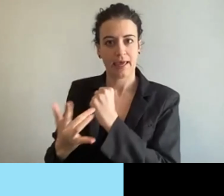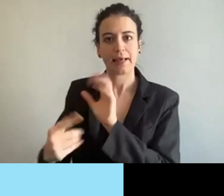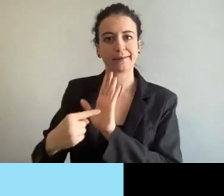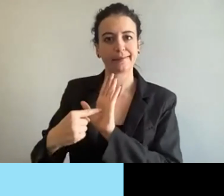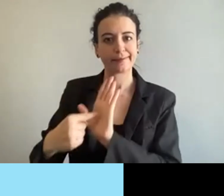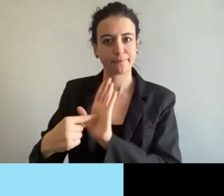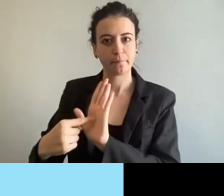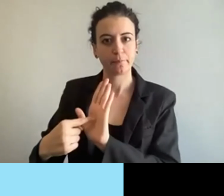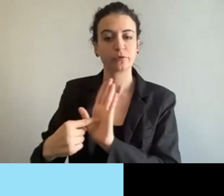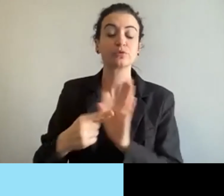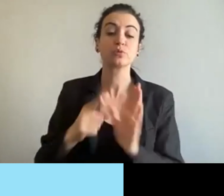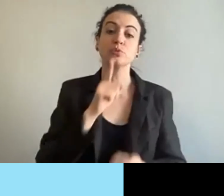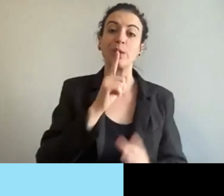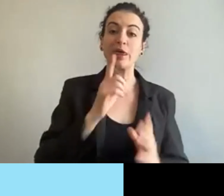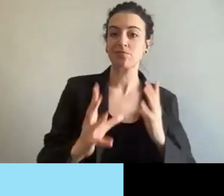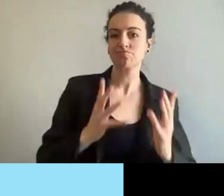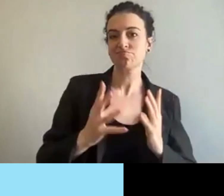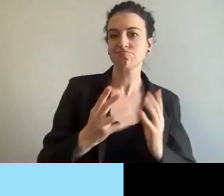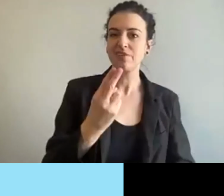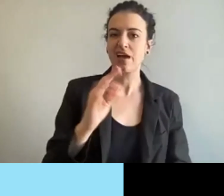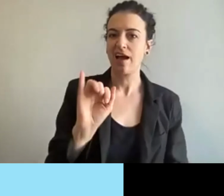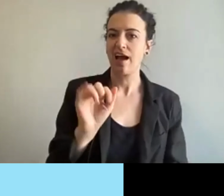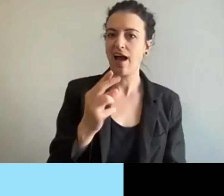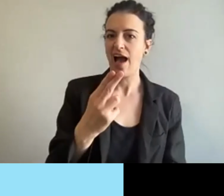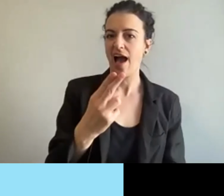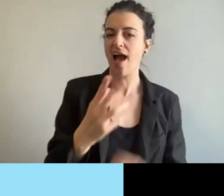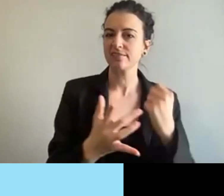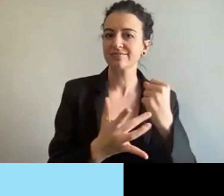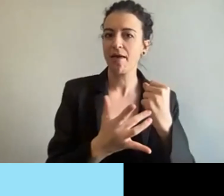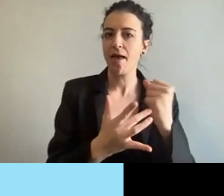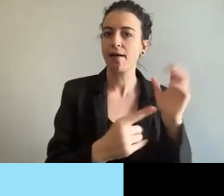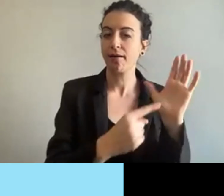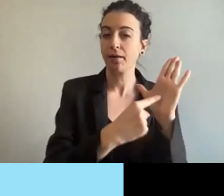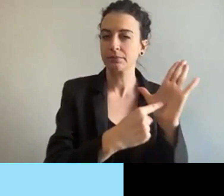stuff that I'm trying to get